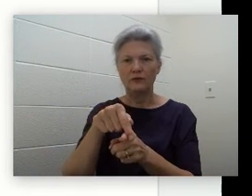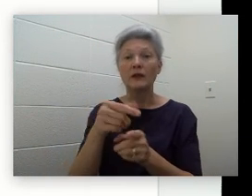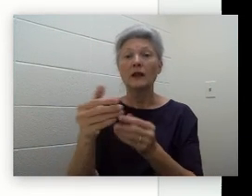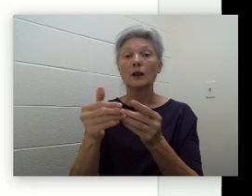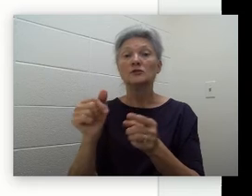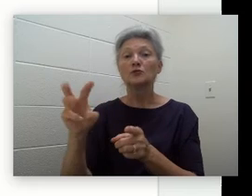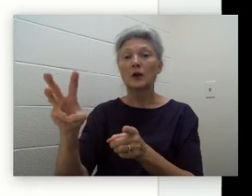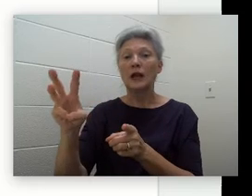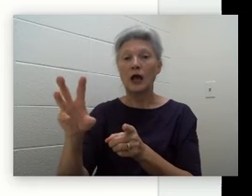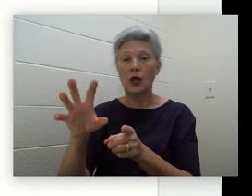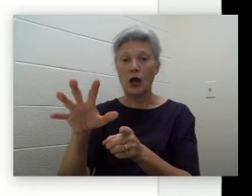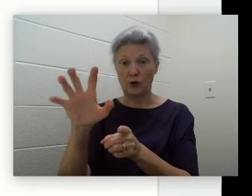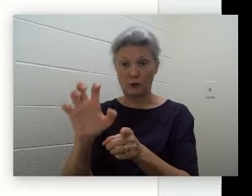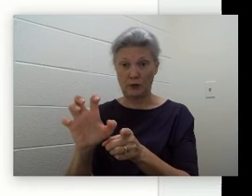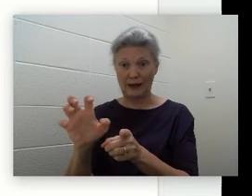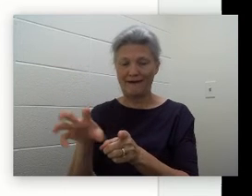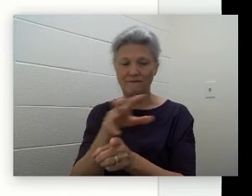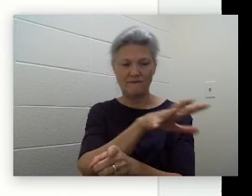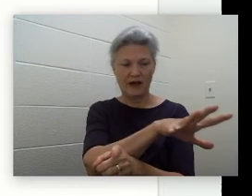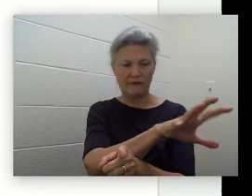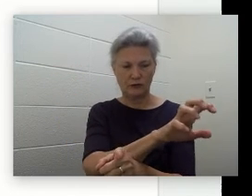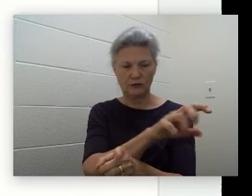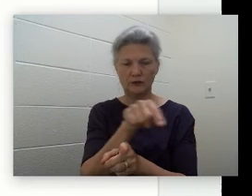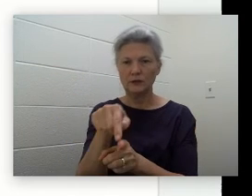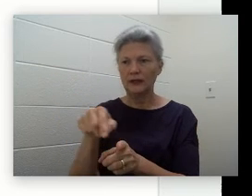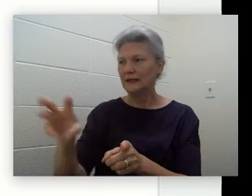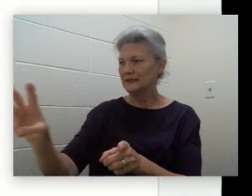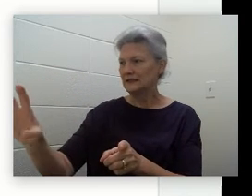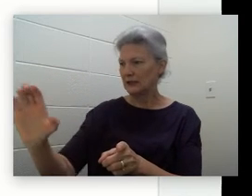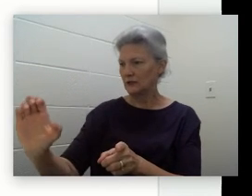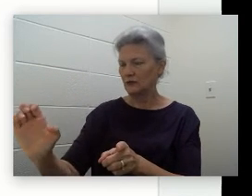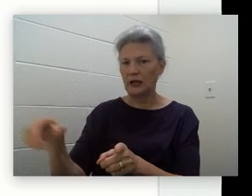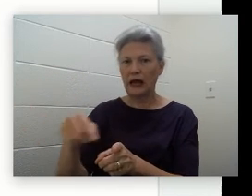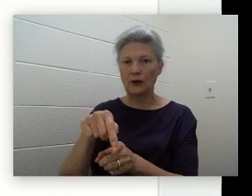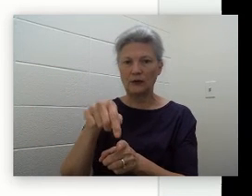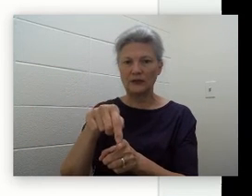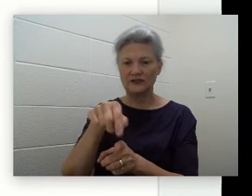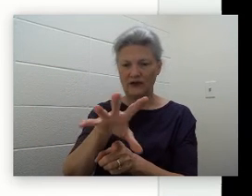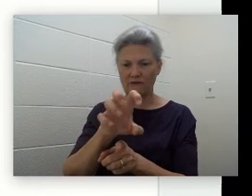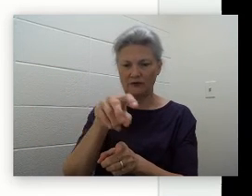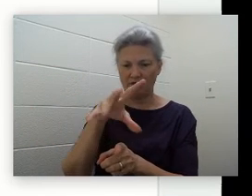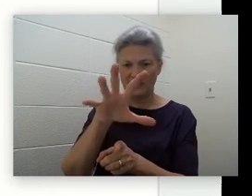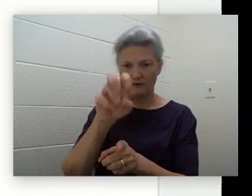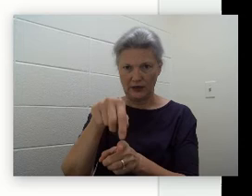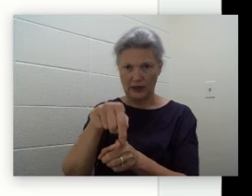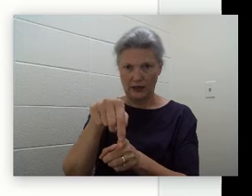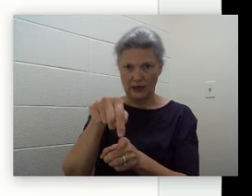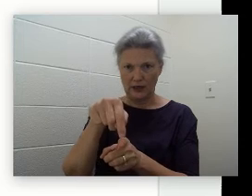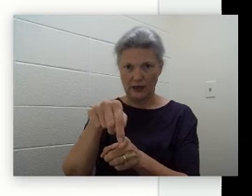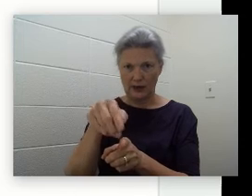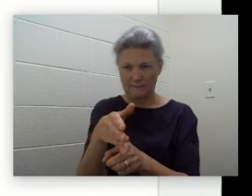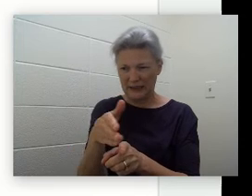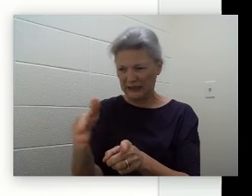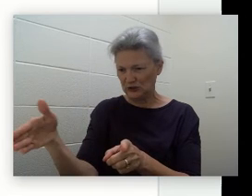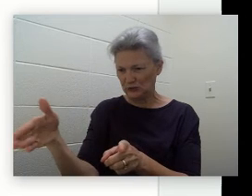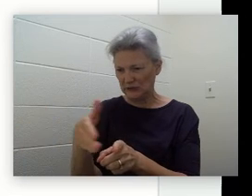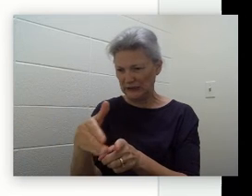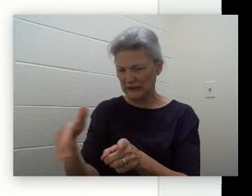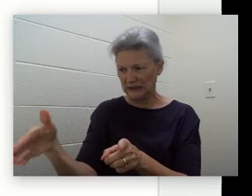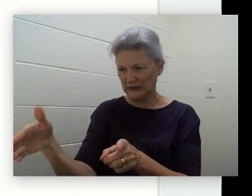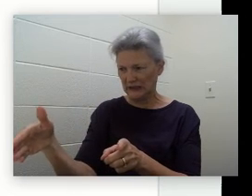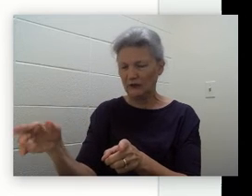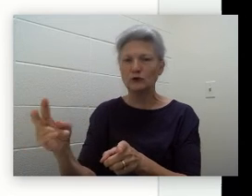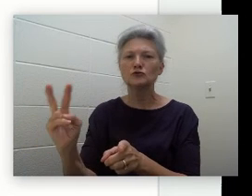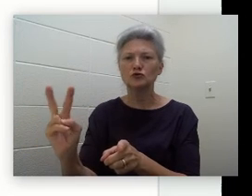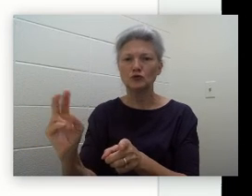hundred, I would have 500 here and I would have 600 here. I know that 567 is between those